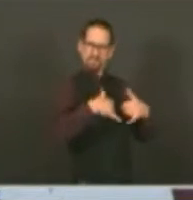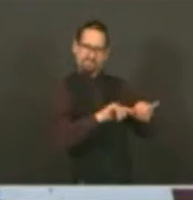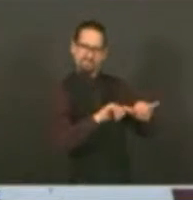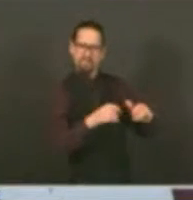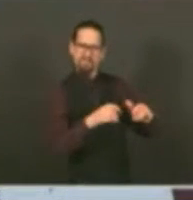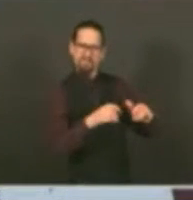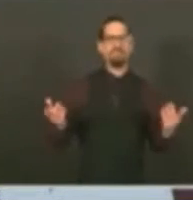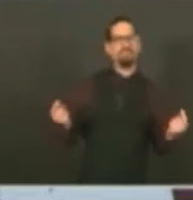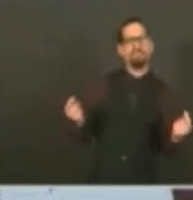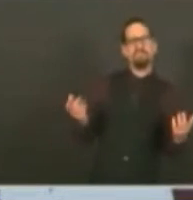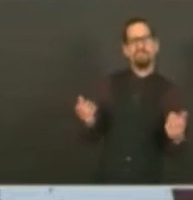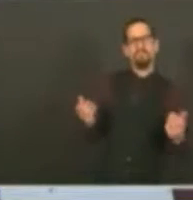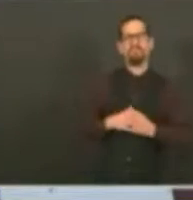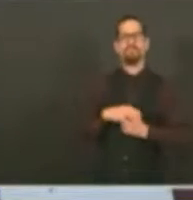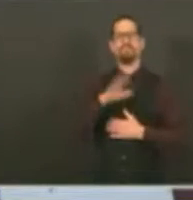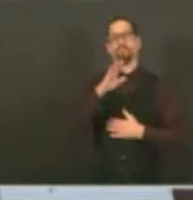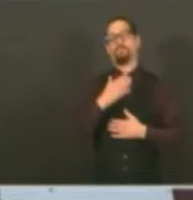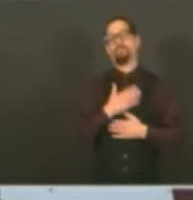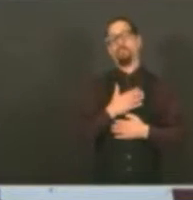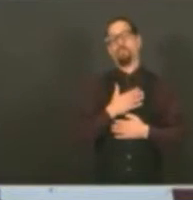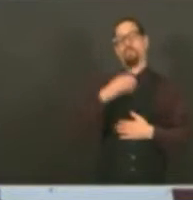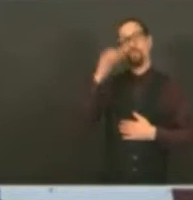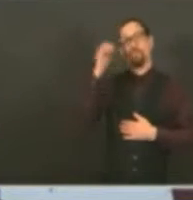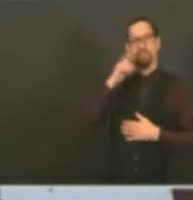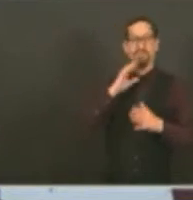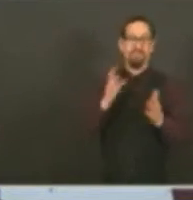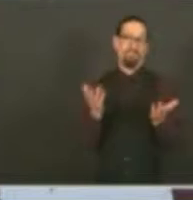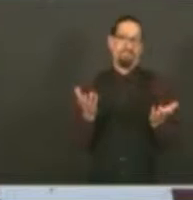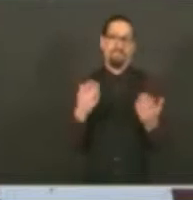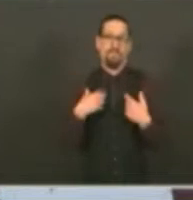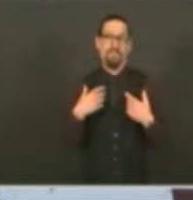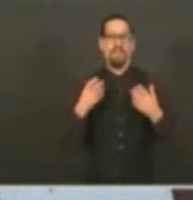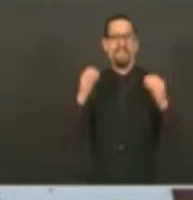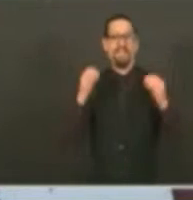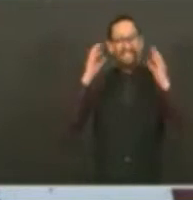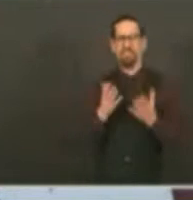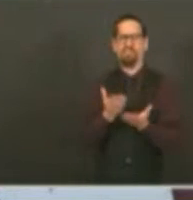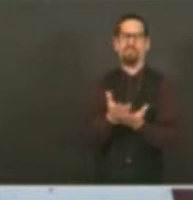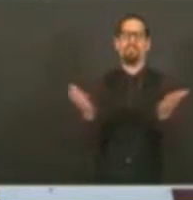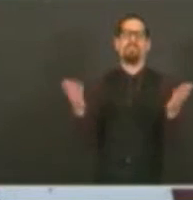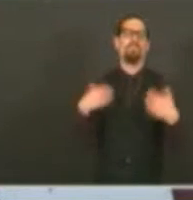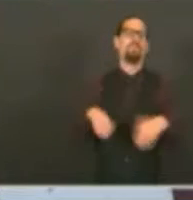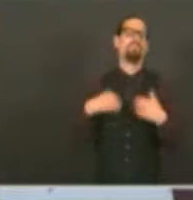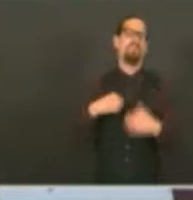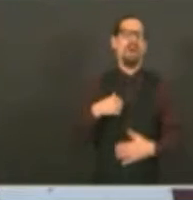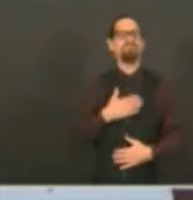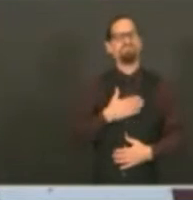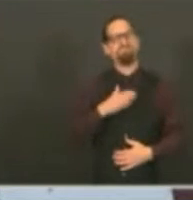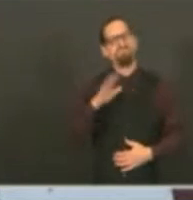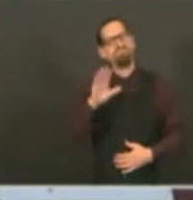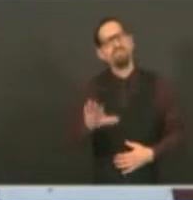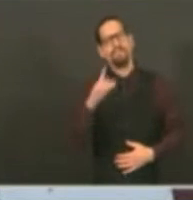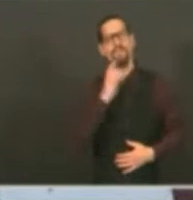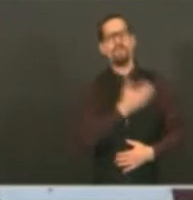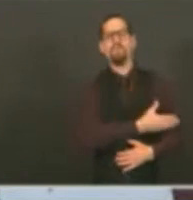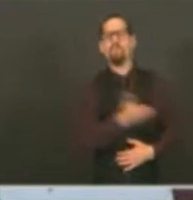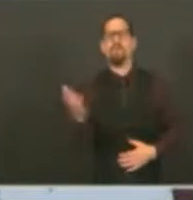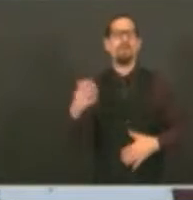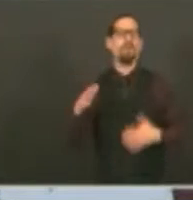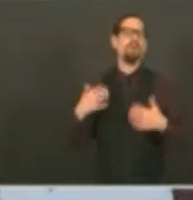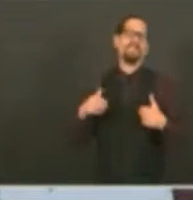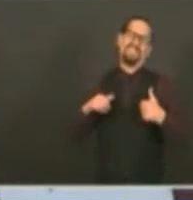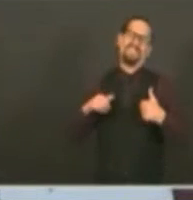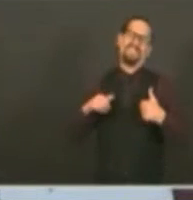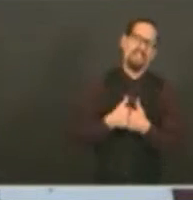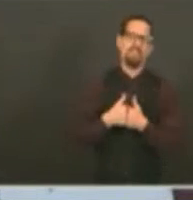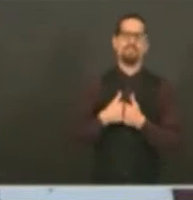My position is just very clear on this. I feel for teachers. I really do. This is the hardest year they'll ever work in their careers. By